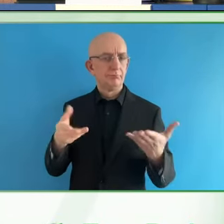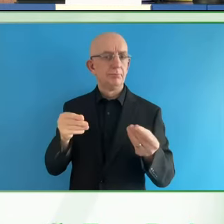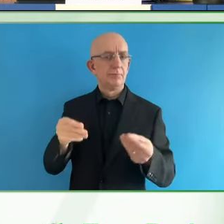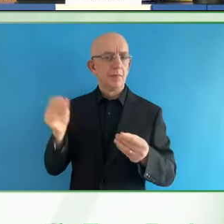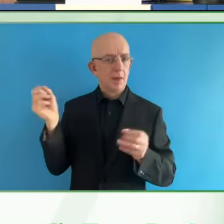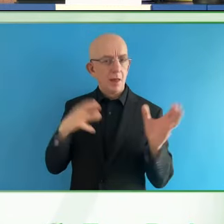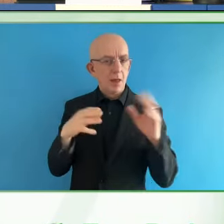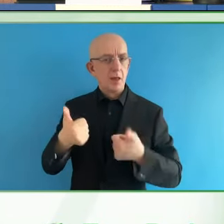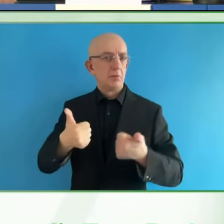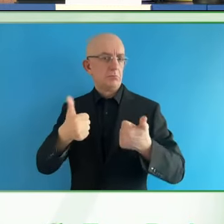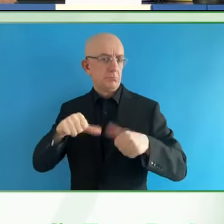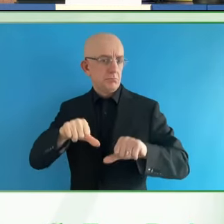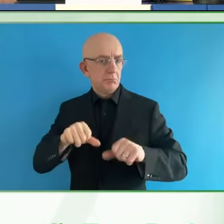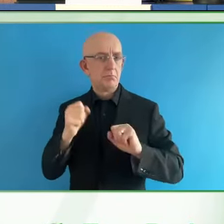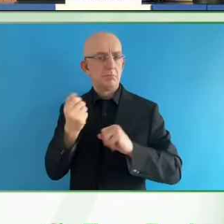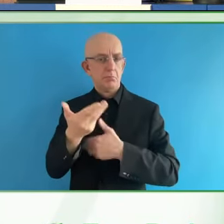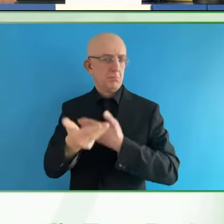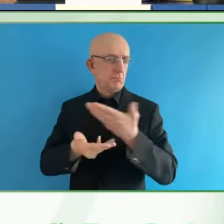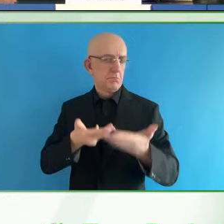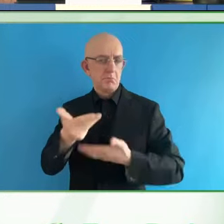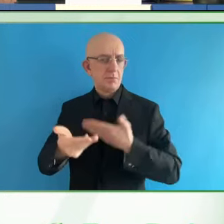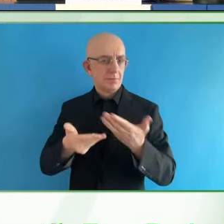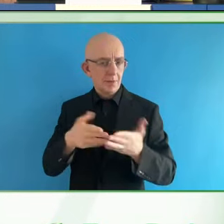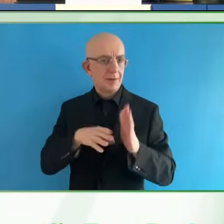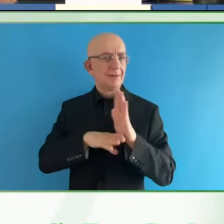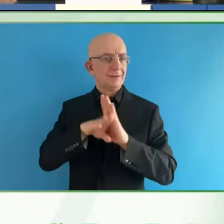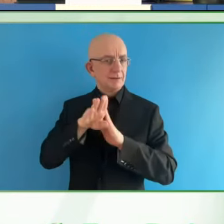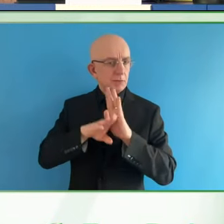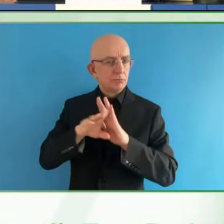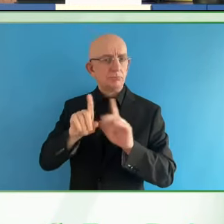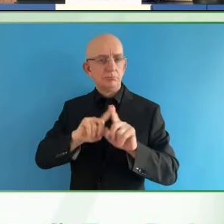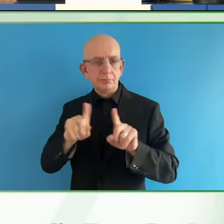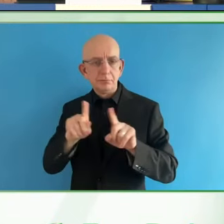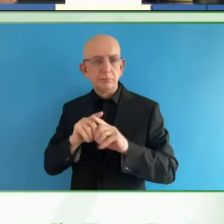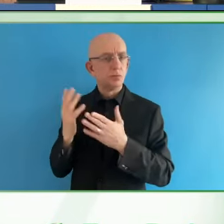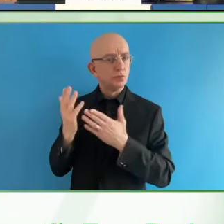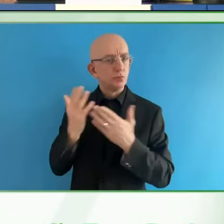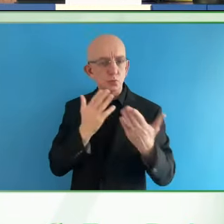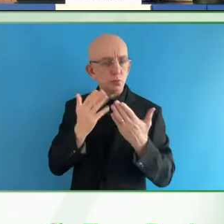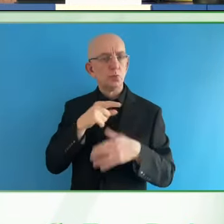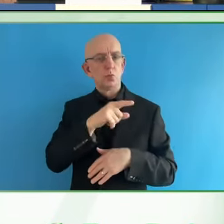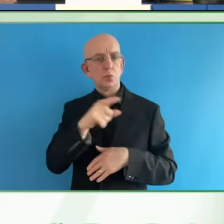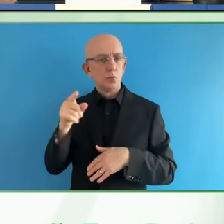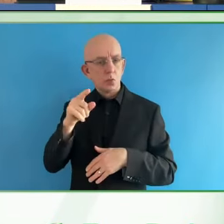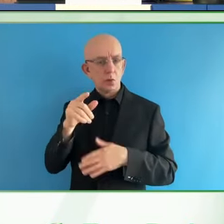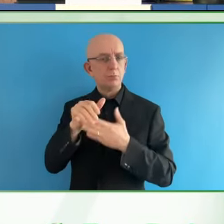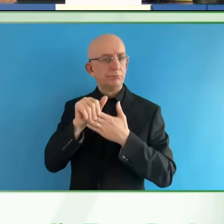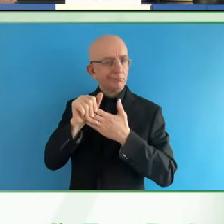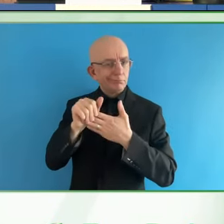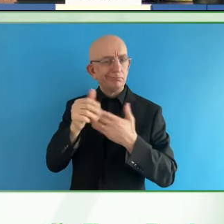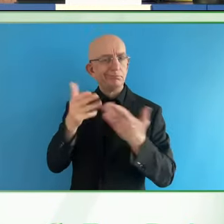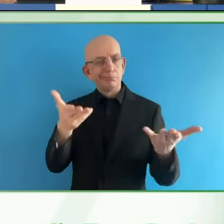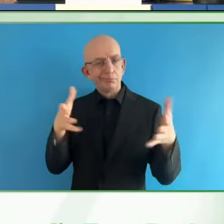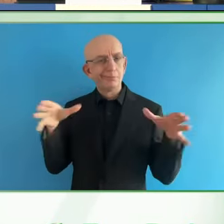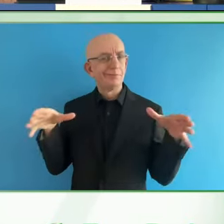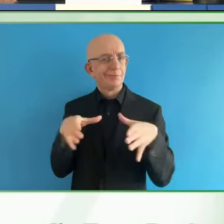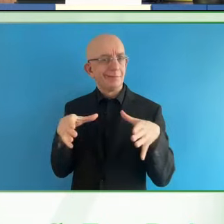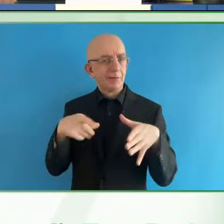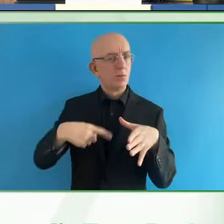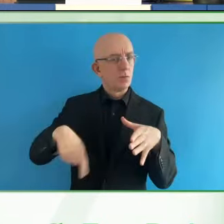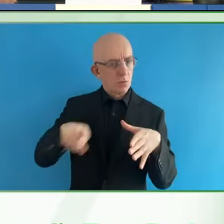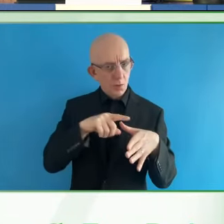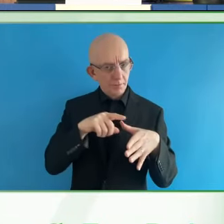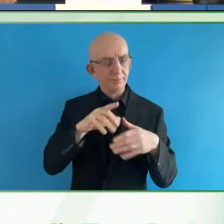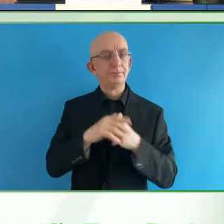important points. I hope you were able to capture all of them. If you want to read more about them, you can find all of these